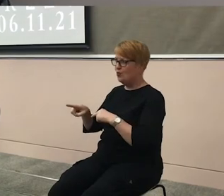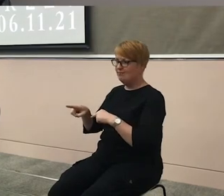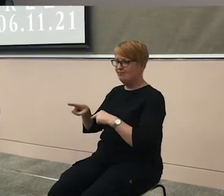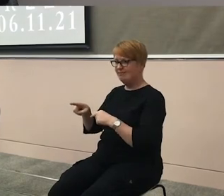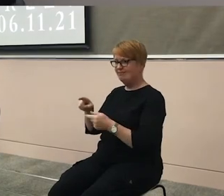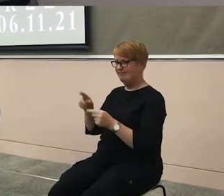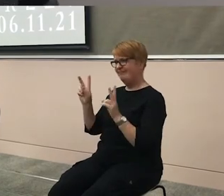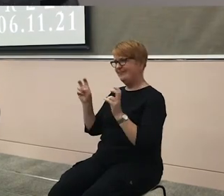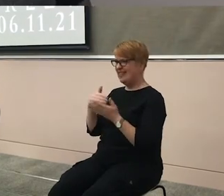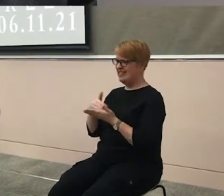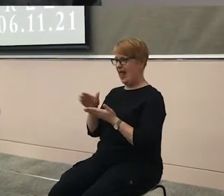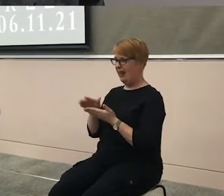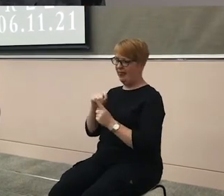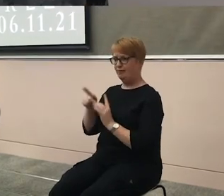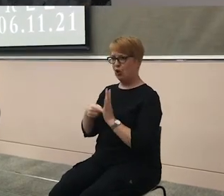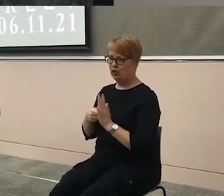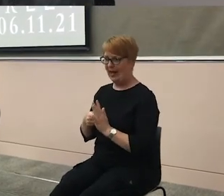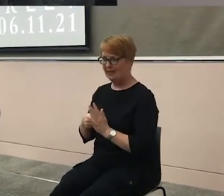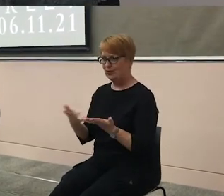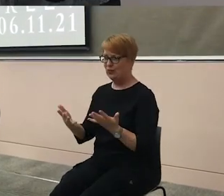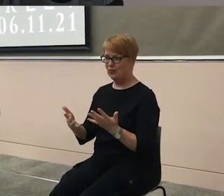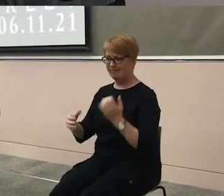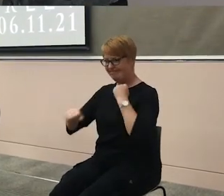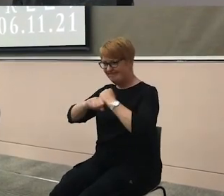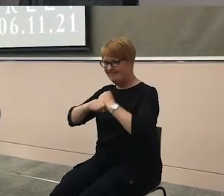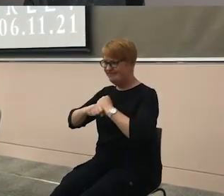people, like, that's the wrong expression, but you know, when you're trying to,